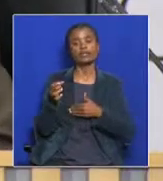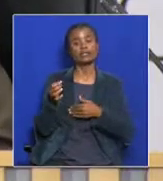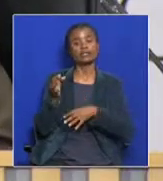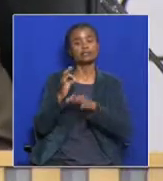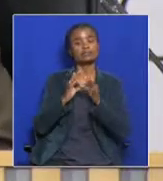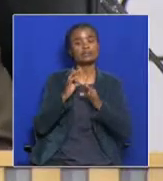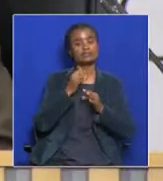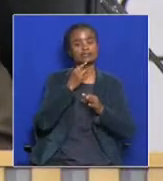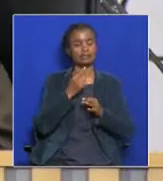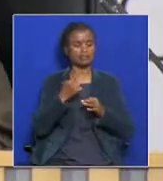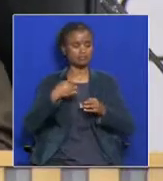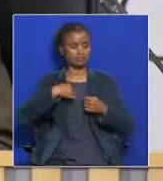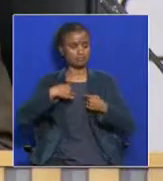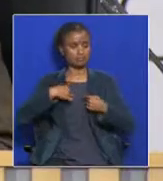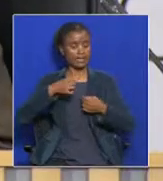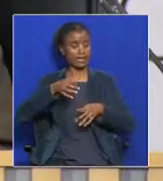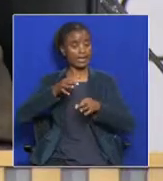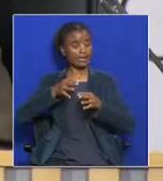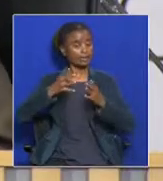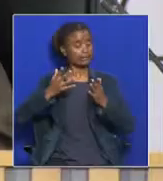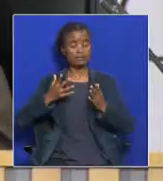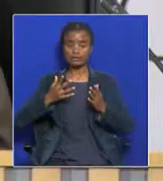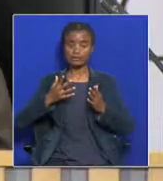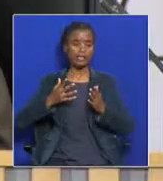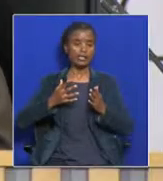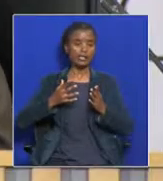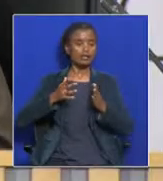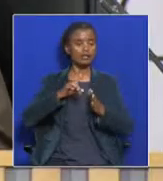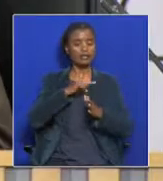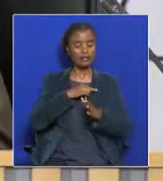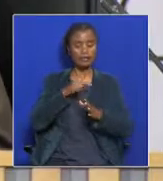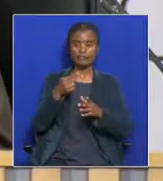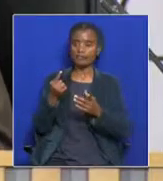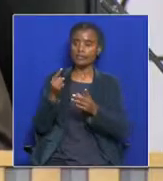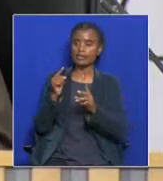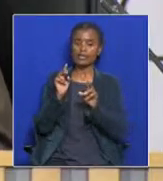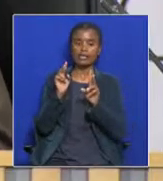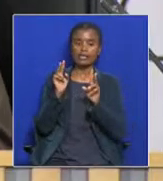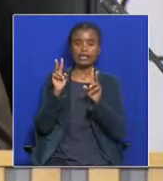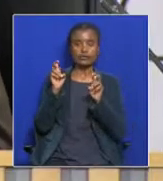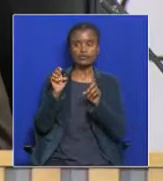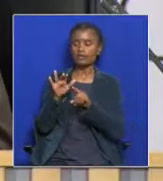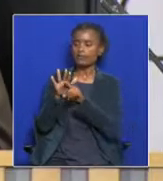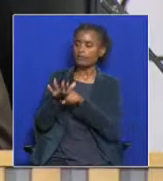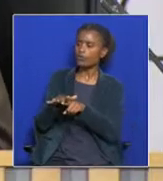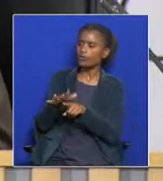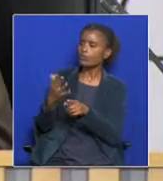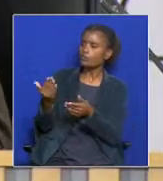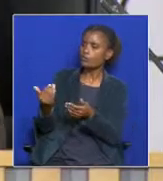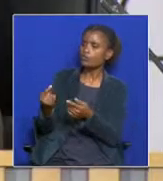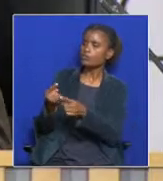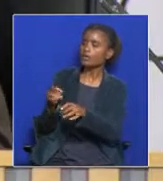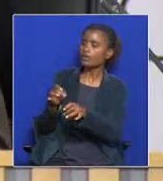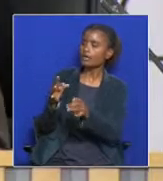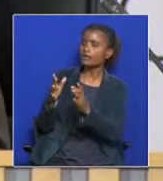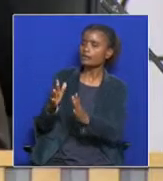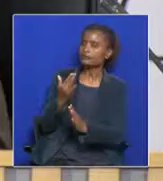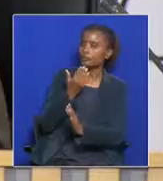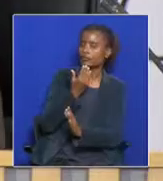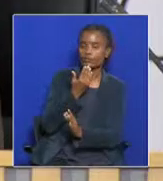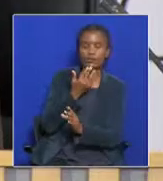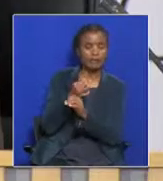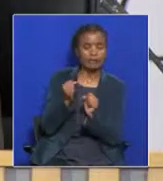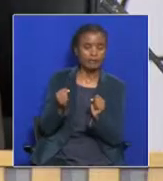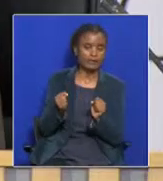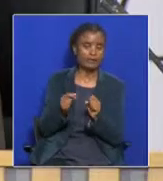some other analyst. And I didn't even force the issue to find out who's the analyst because My engagement was with him. I